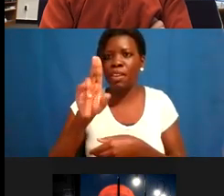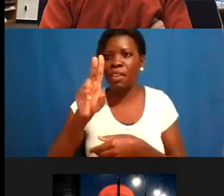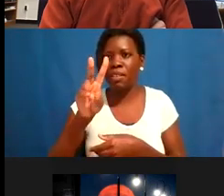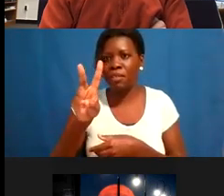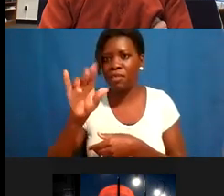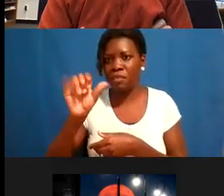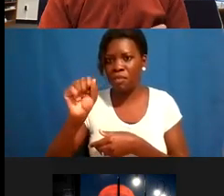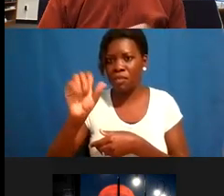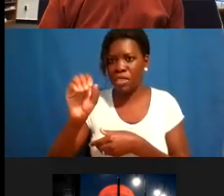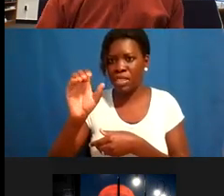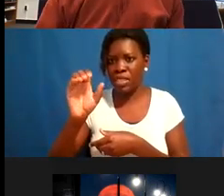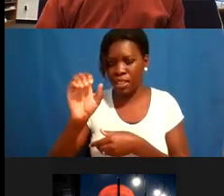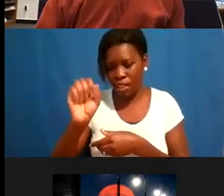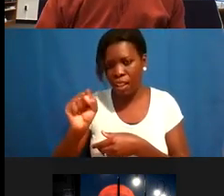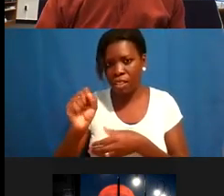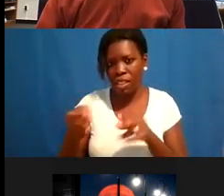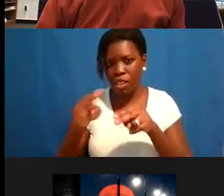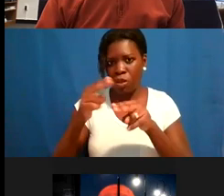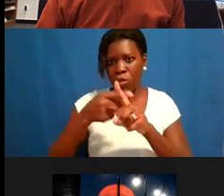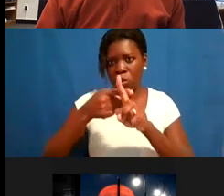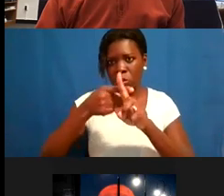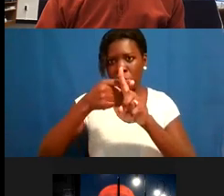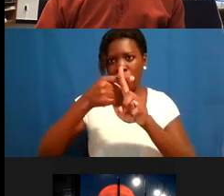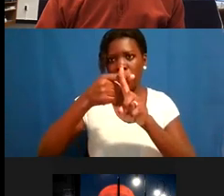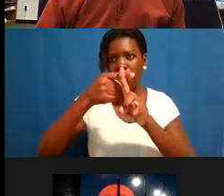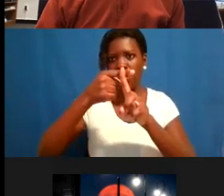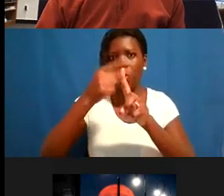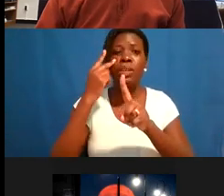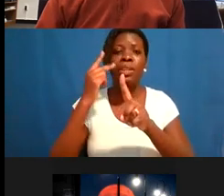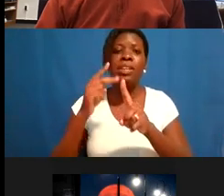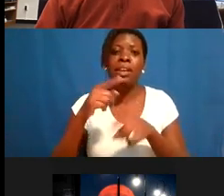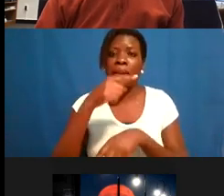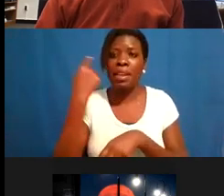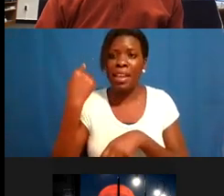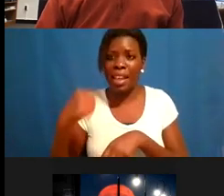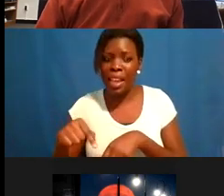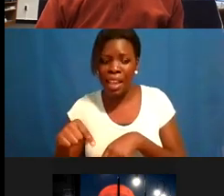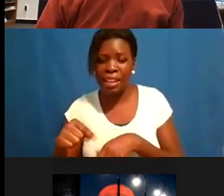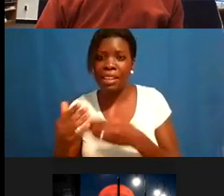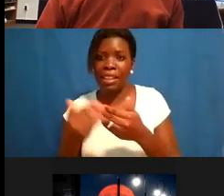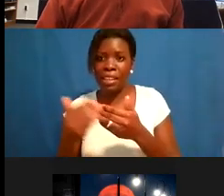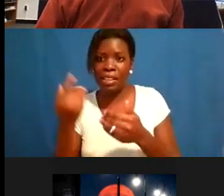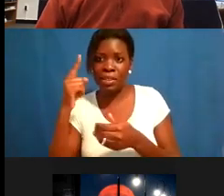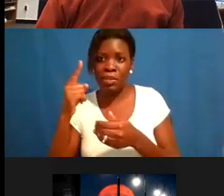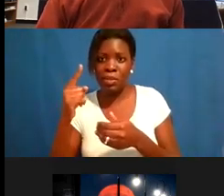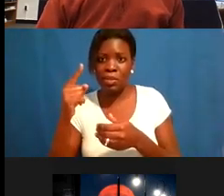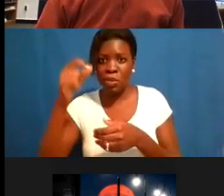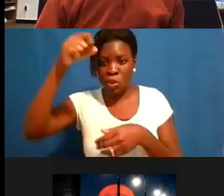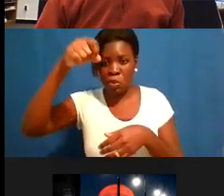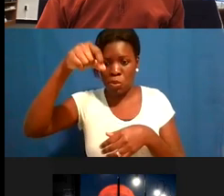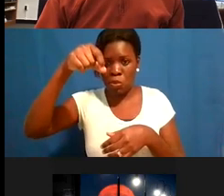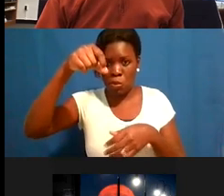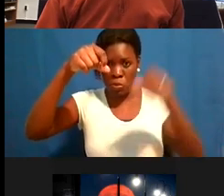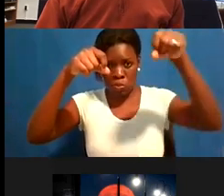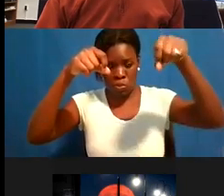as you increase the temperature. And you saw that in the hotter honey, it was much easier for the sphere to fall rather than the